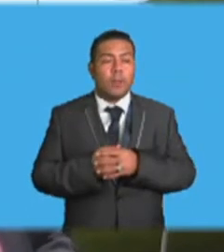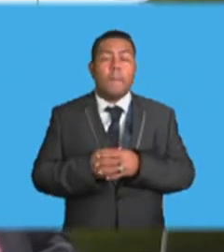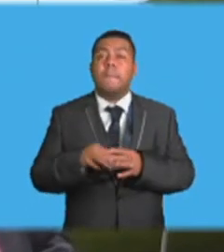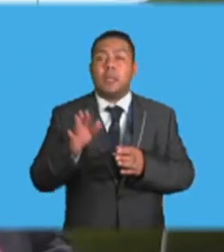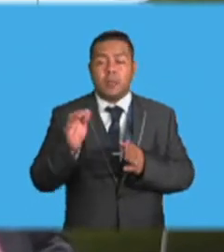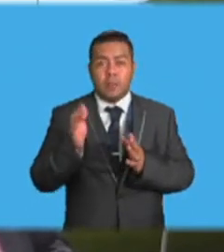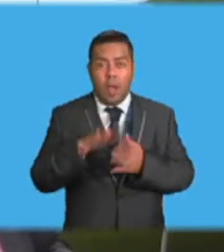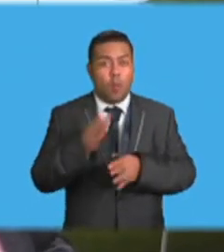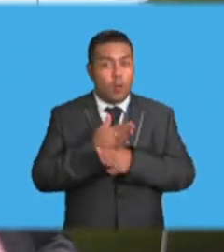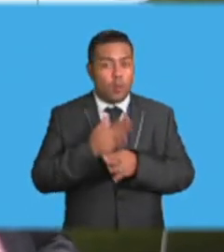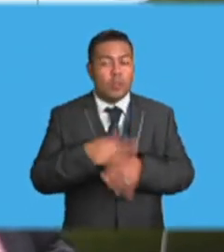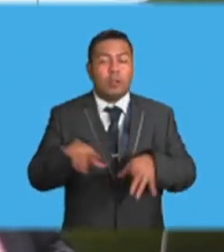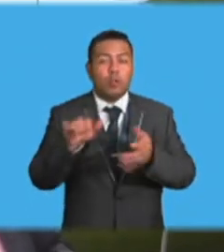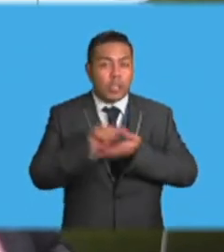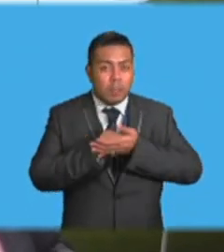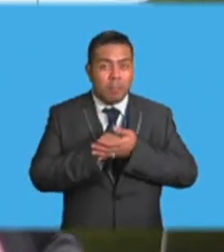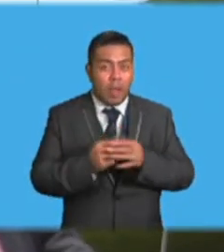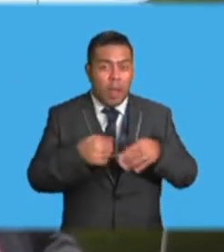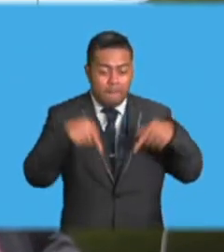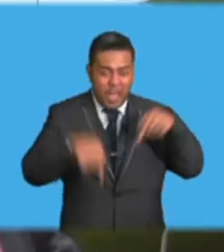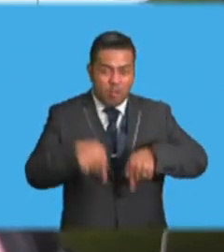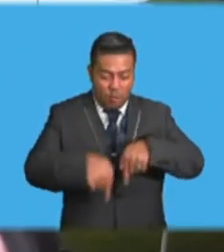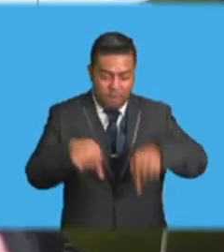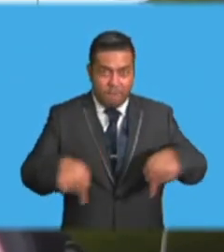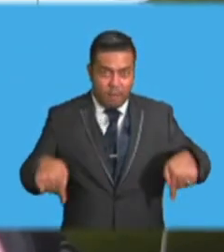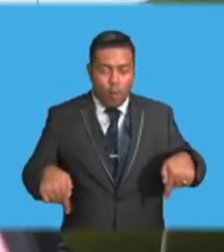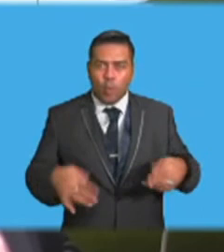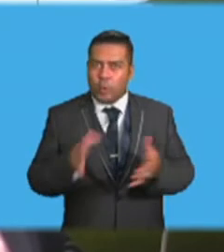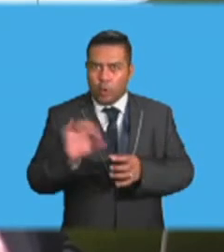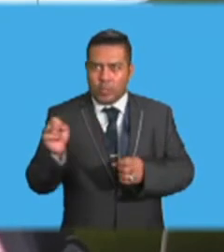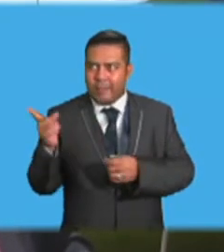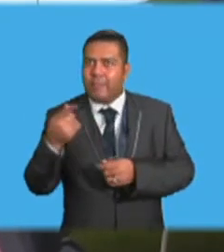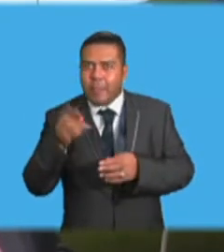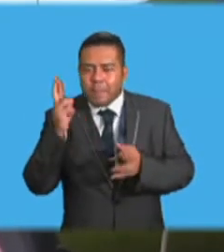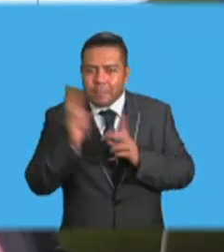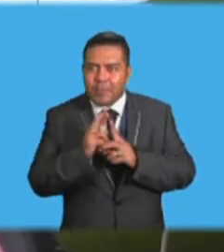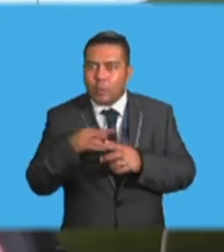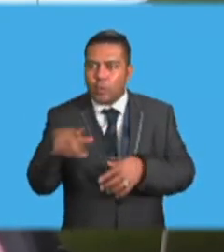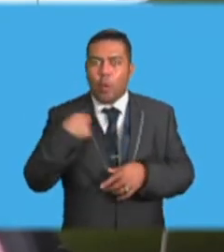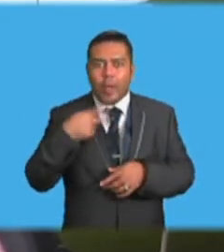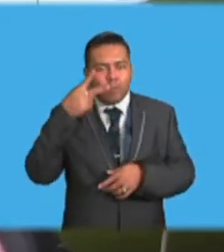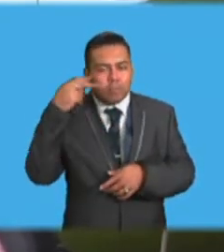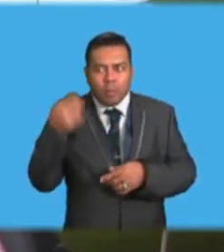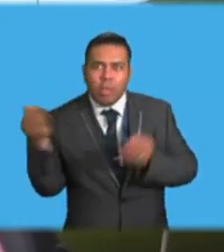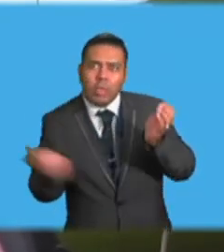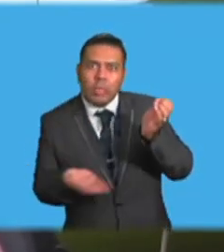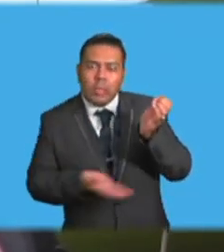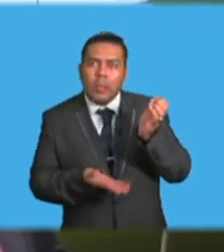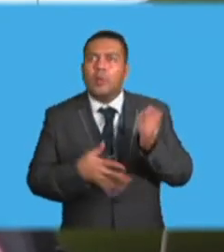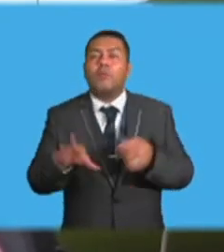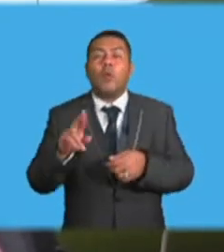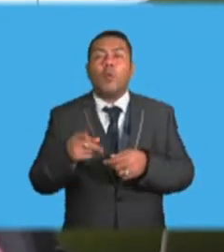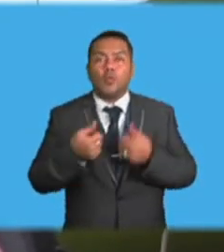preserve our mangrove sites, that we don't give people the enticement to go and actually illegally cut dongo, create the